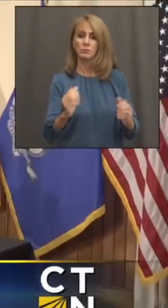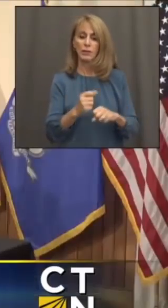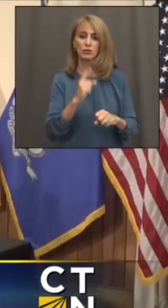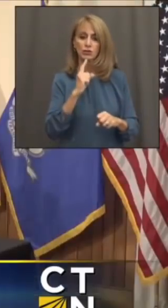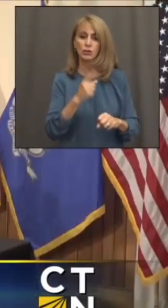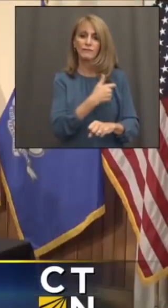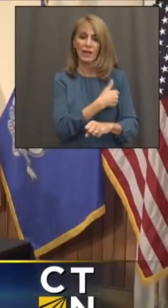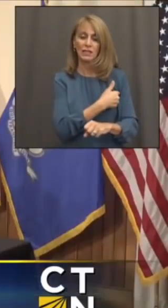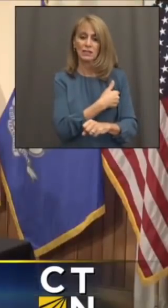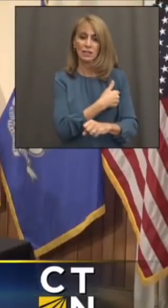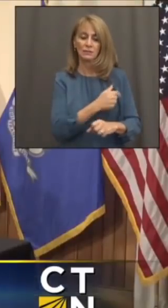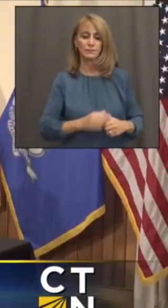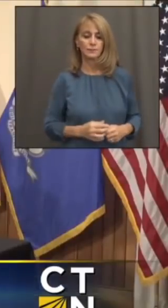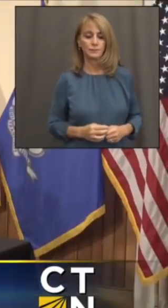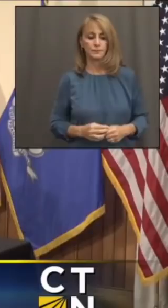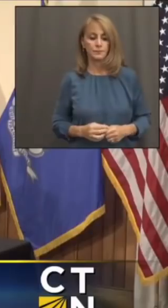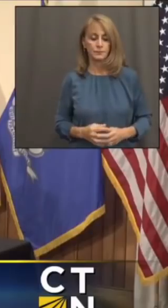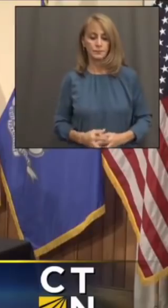Thank you.